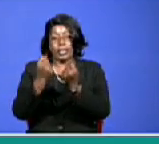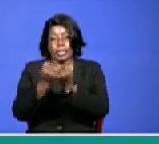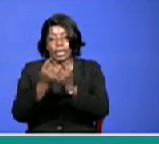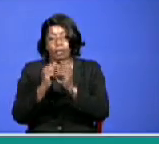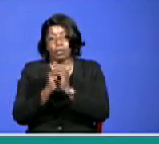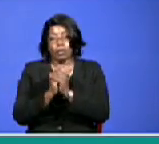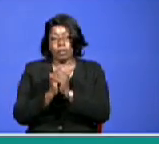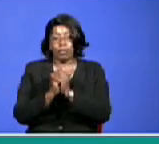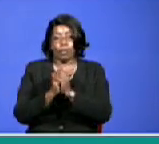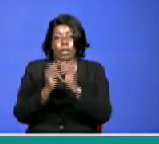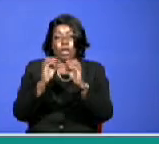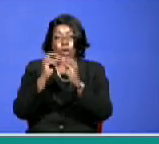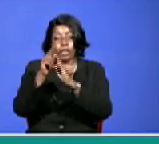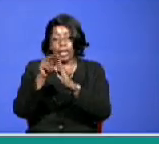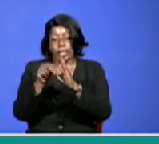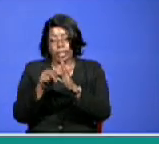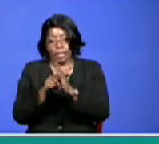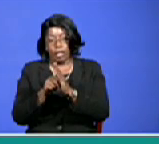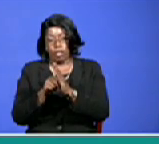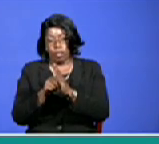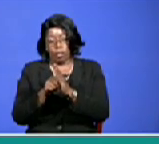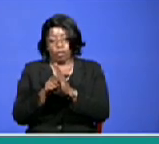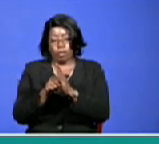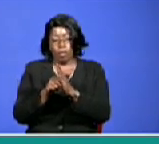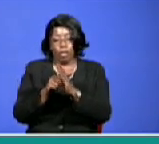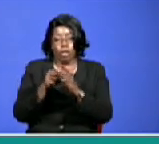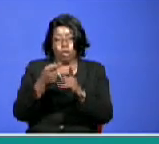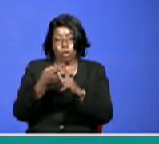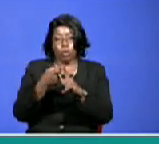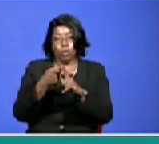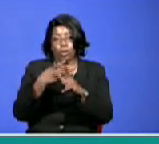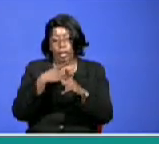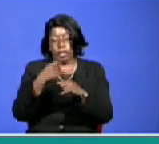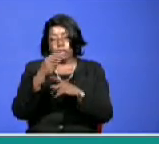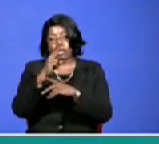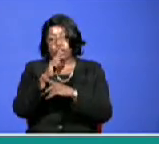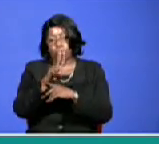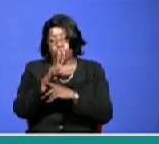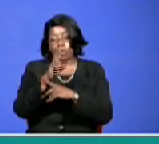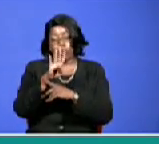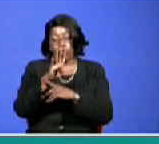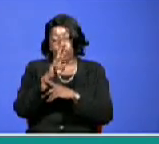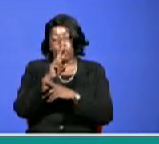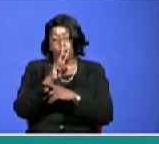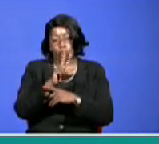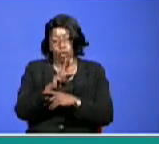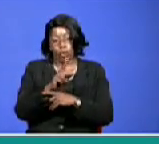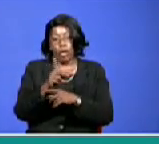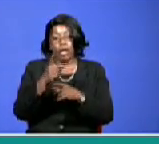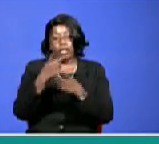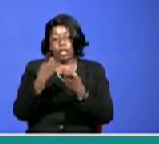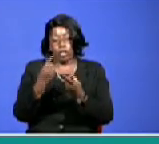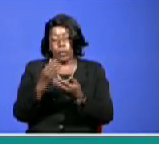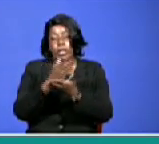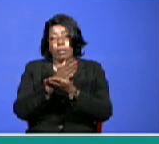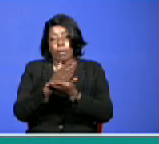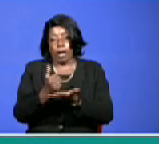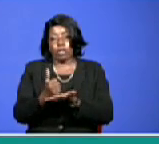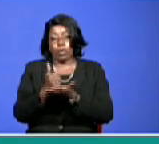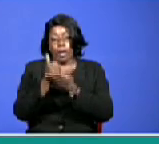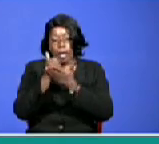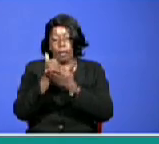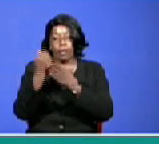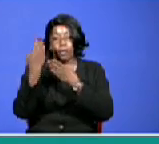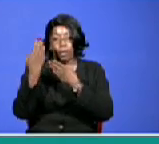The NFL organization, with undoubtedly the biggest ties to the 242, certainly doing their part to help rebuild the Bahamas. Miami